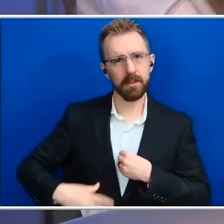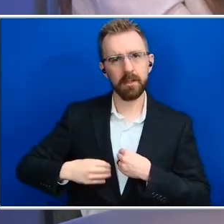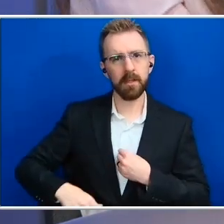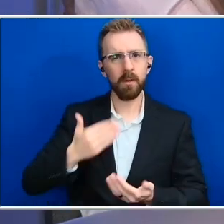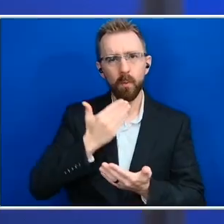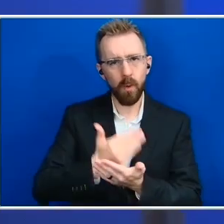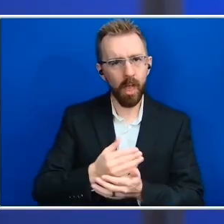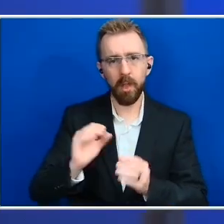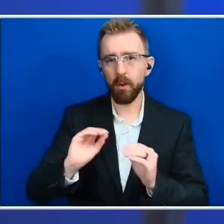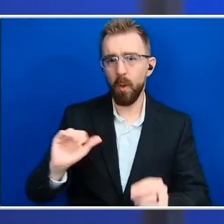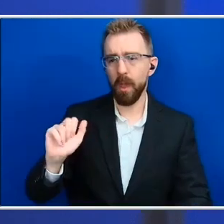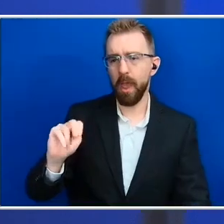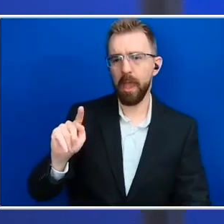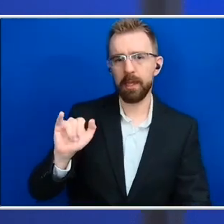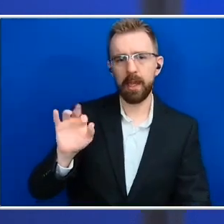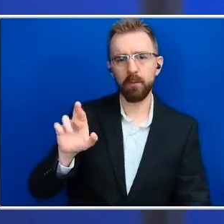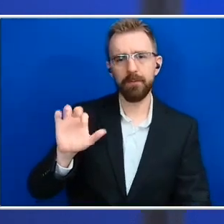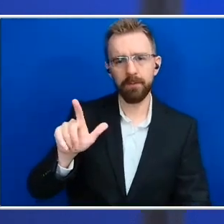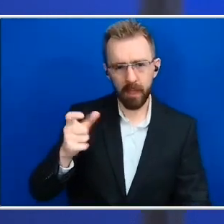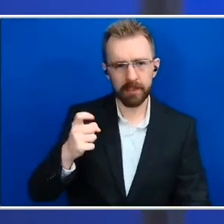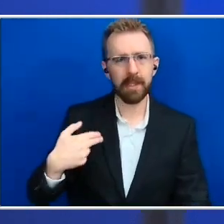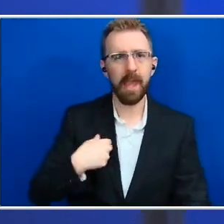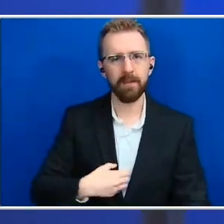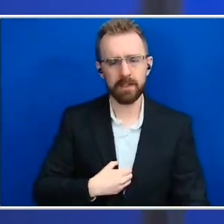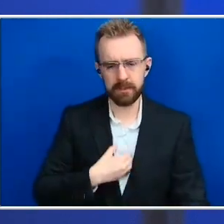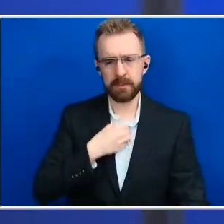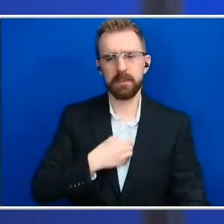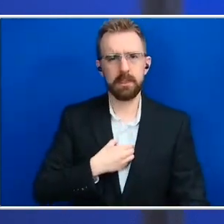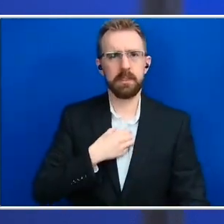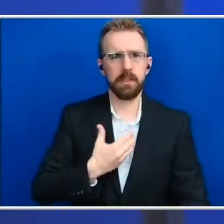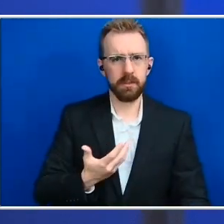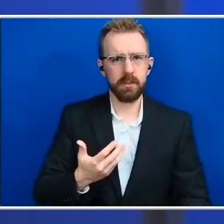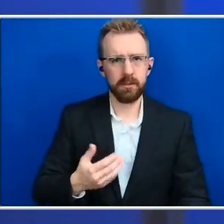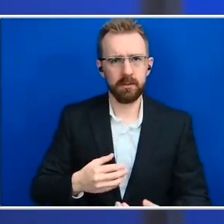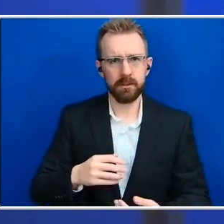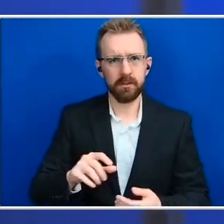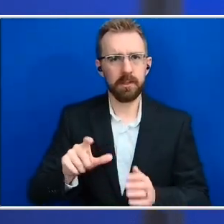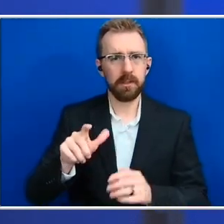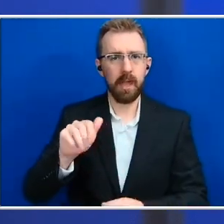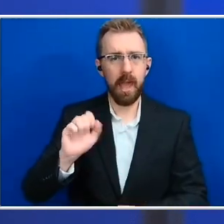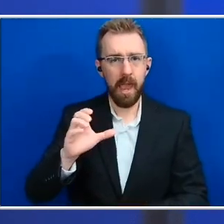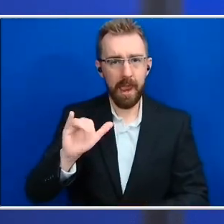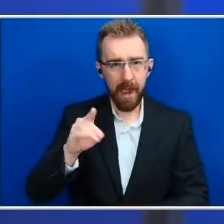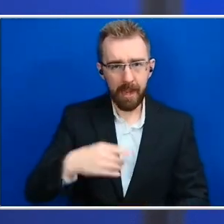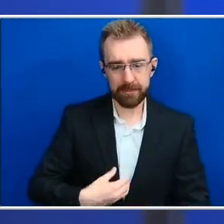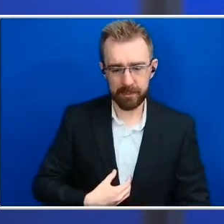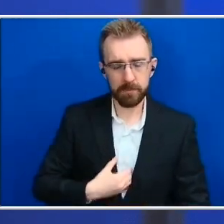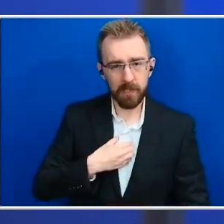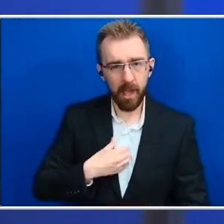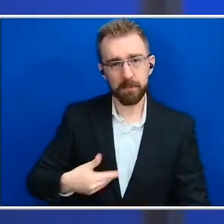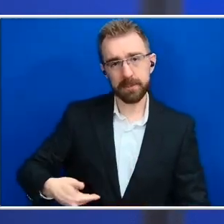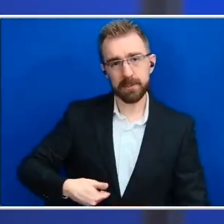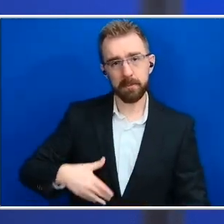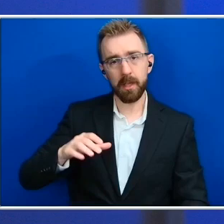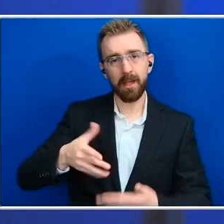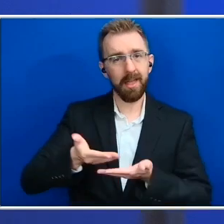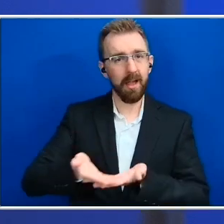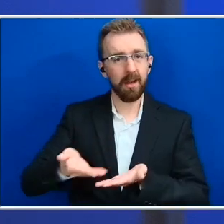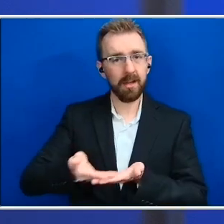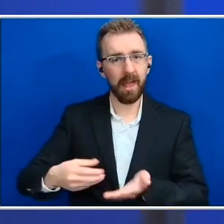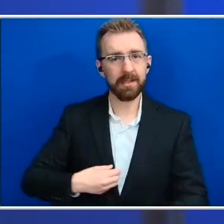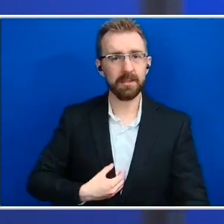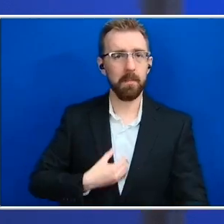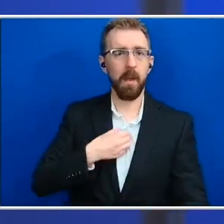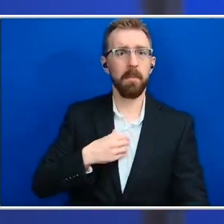They have regurgitation and regurgitation of acid and the stomach contents that come up to the chest. And some of